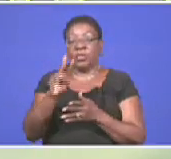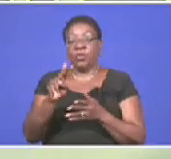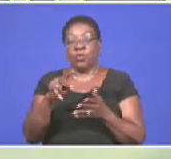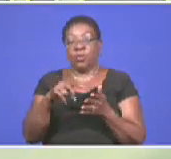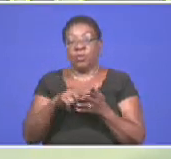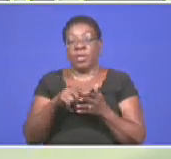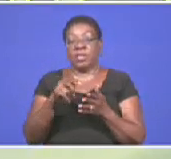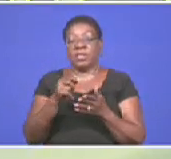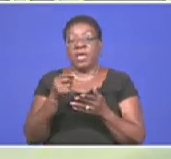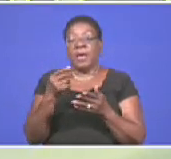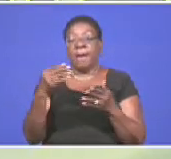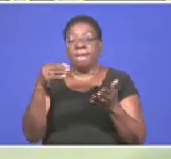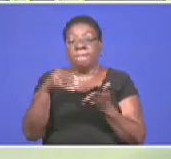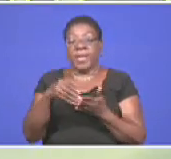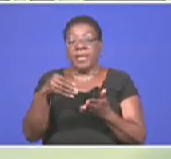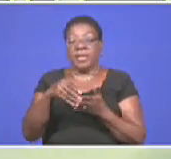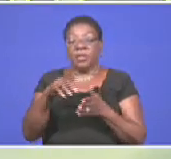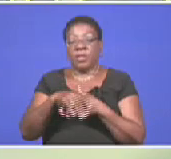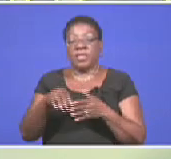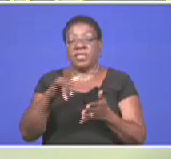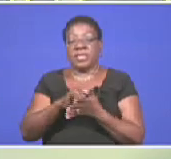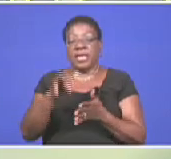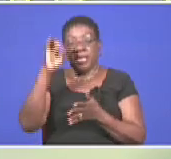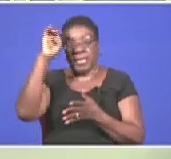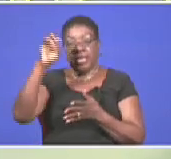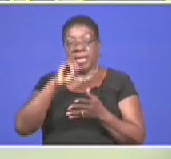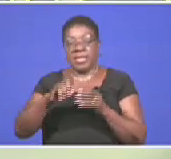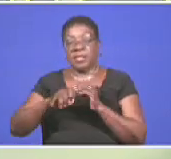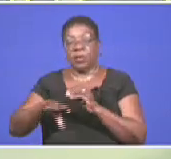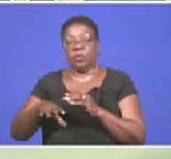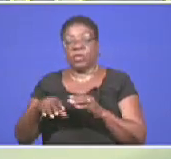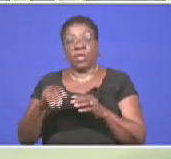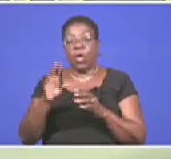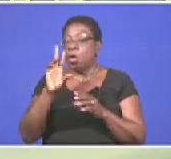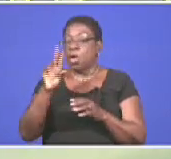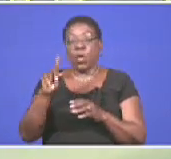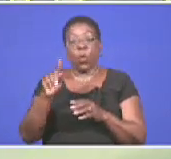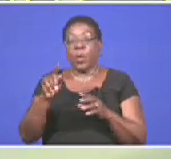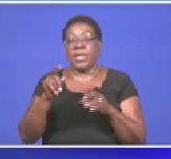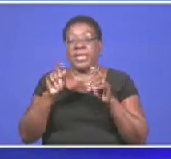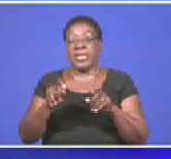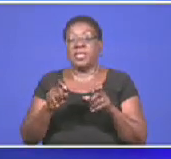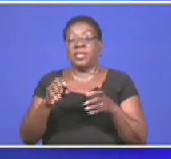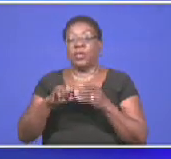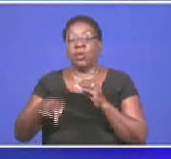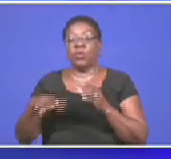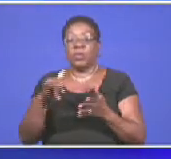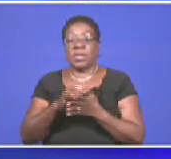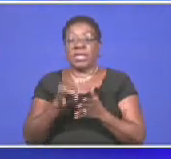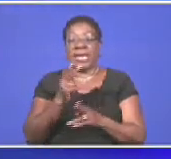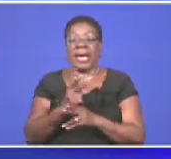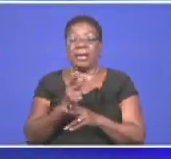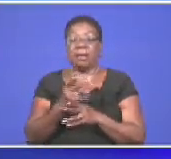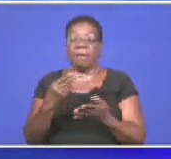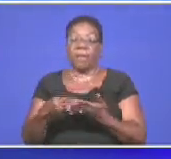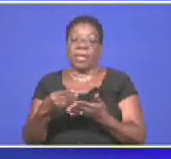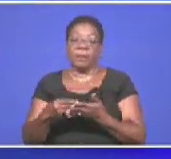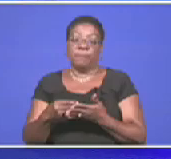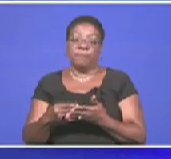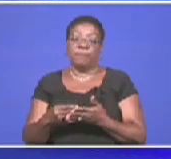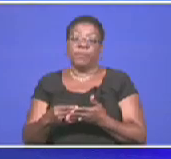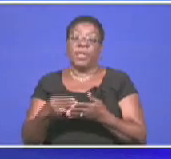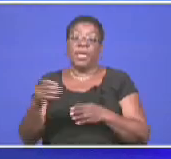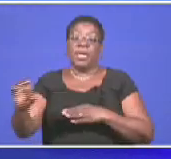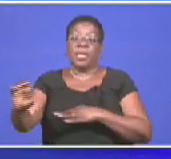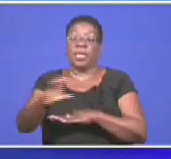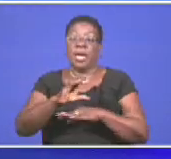$2+ million that he's losing, and no one wants to lose that. And I think it's just an honest mistake. The Caribbean Tip-Off Classic gets